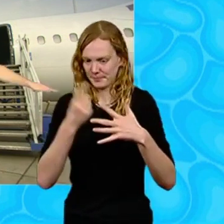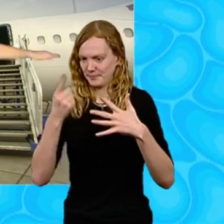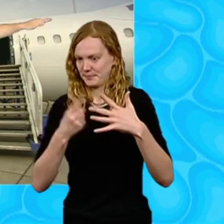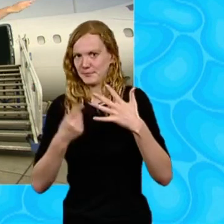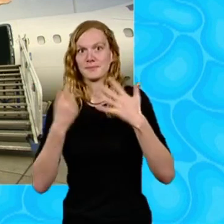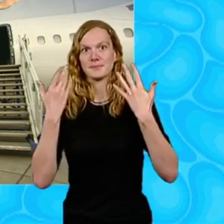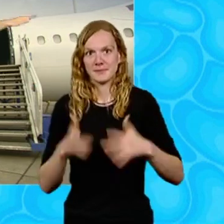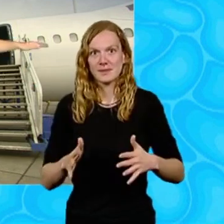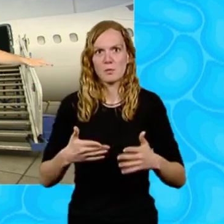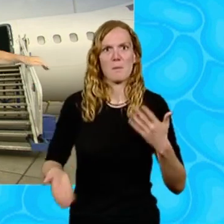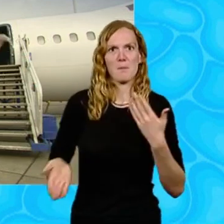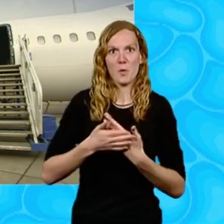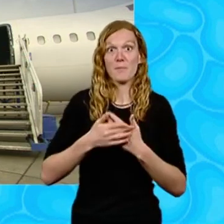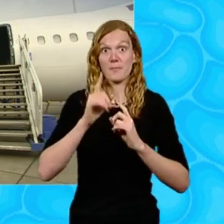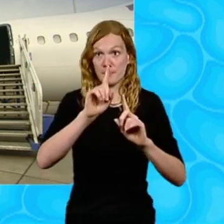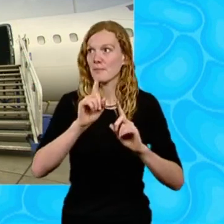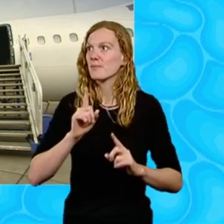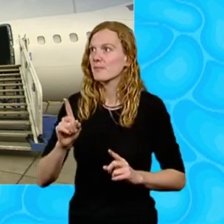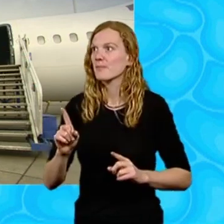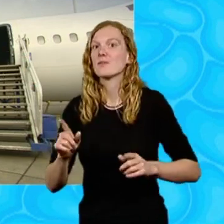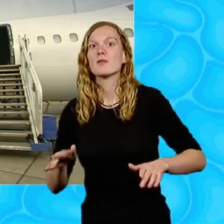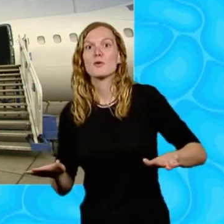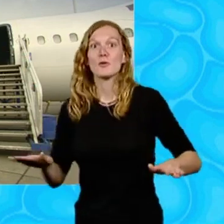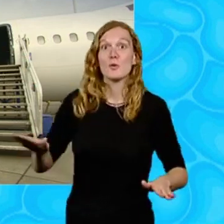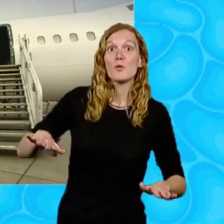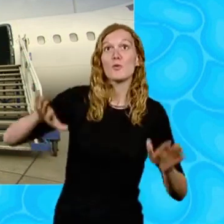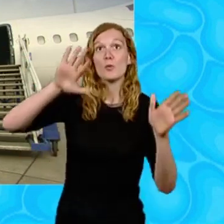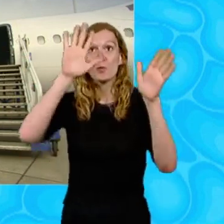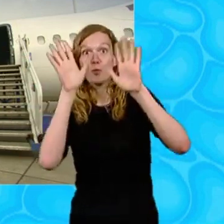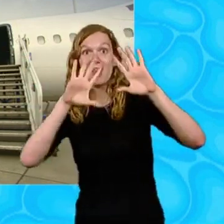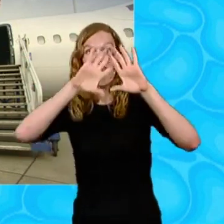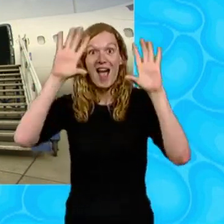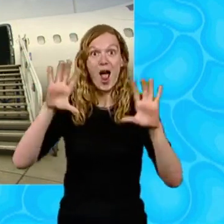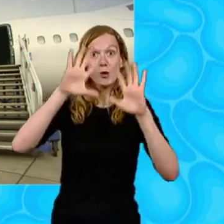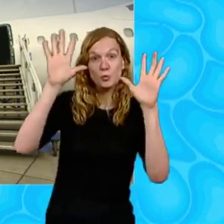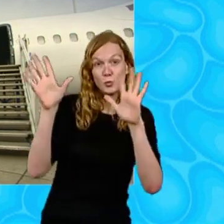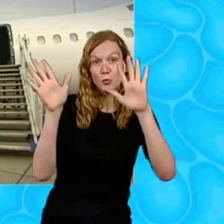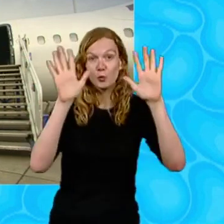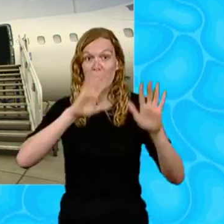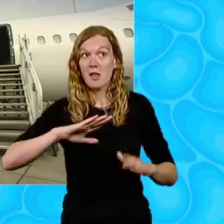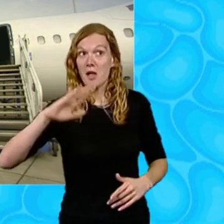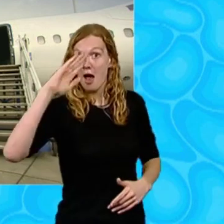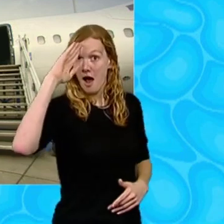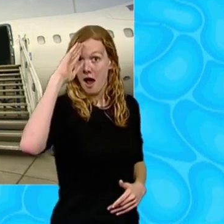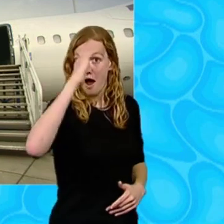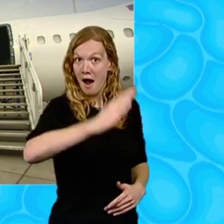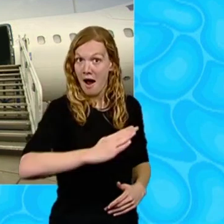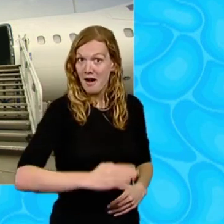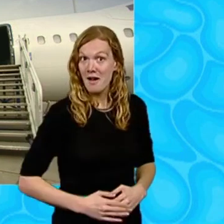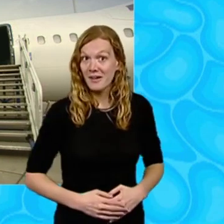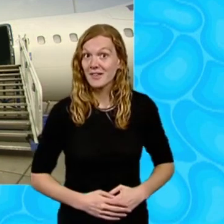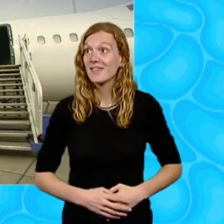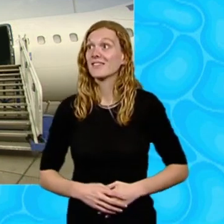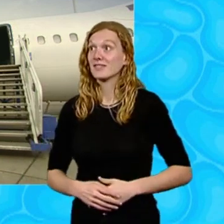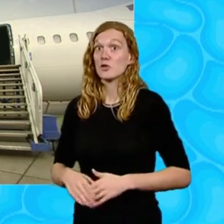strong aeroplane arms. We've got our clouds in the sky, followed by our pilot salute. We've then got